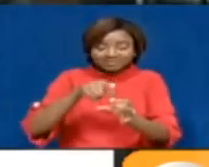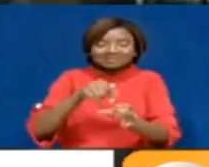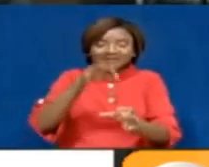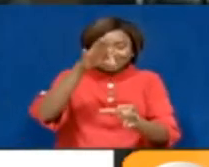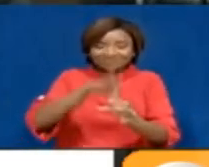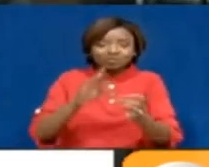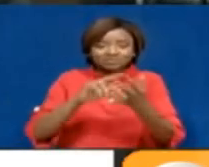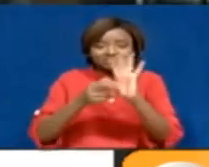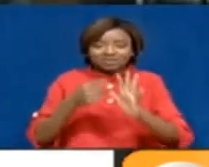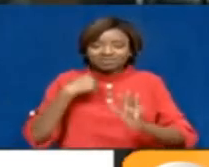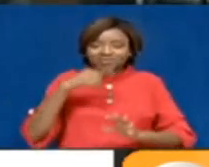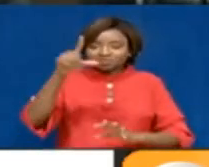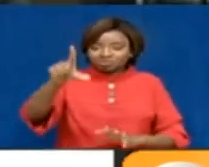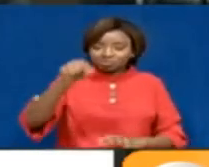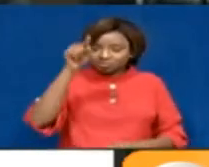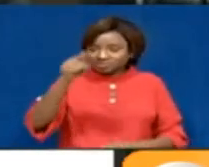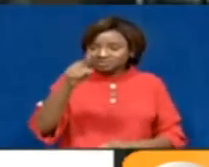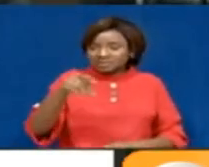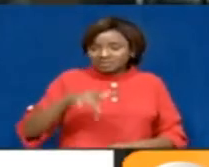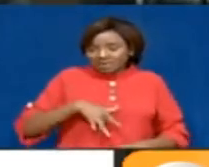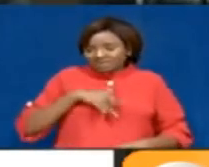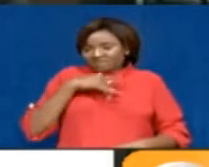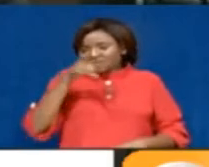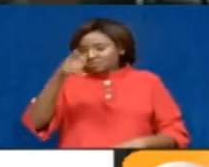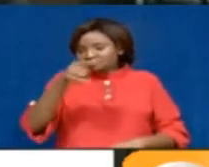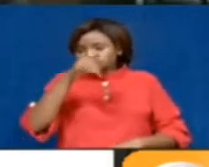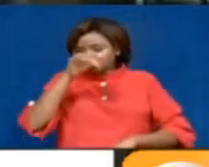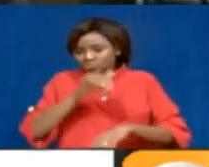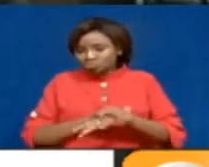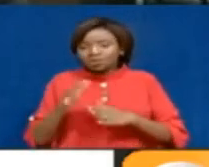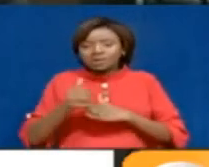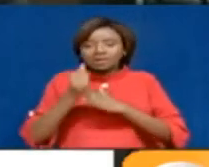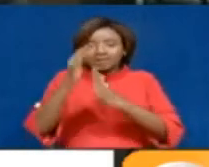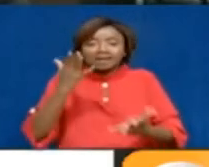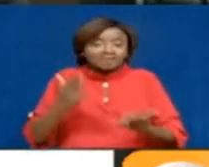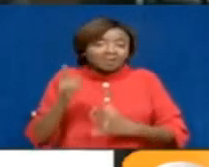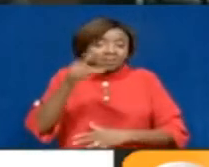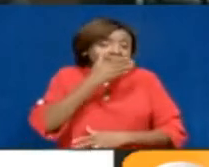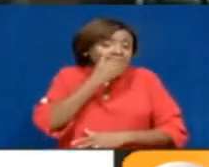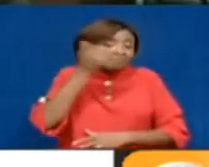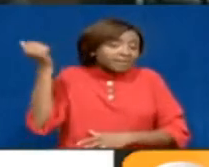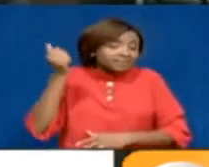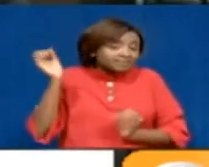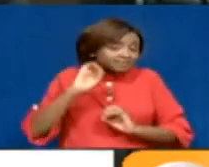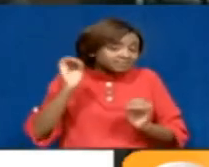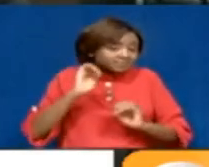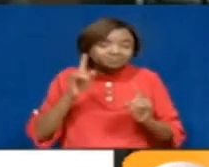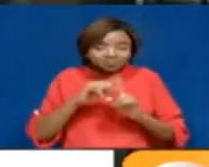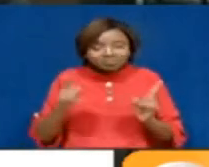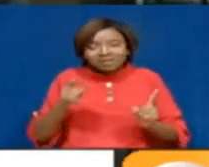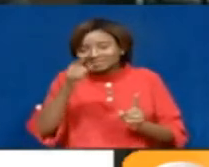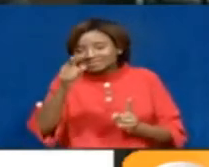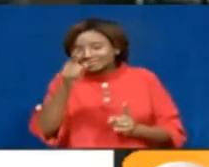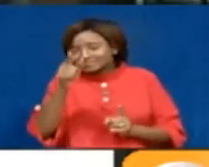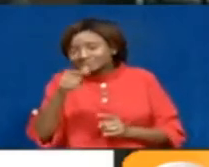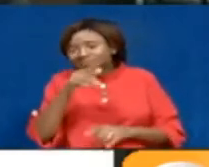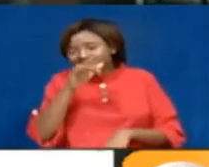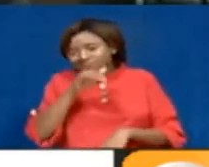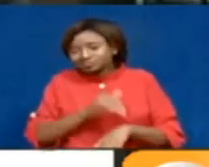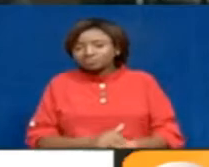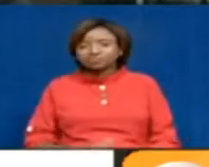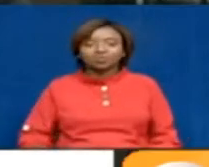the person I think will be a good leader. At times it will not be the best leader, but you try to do the